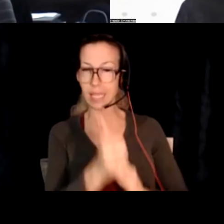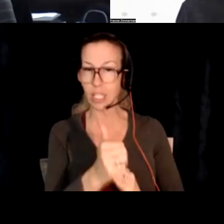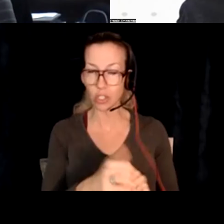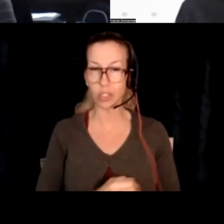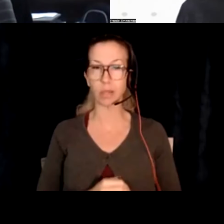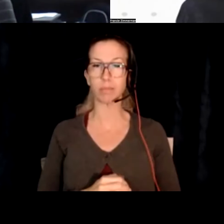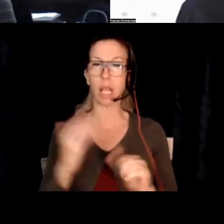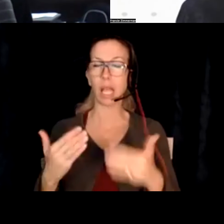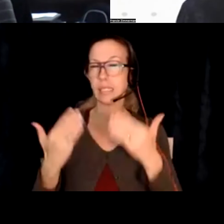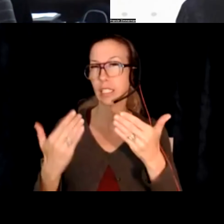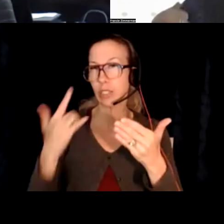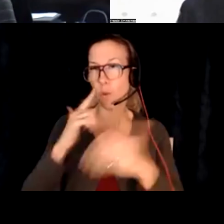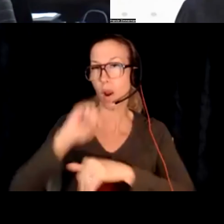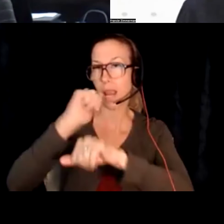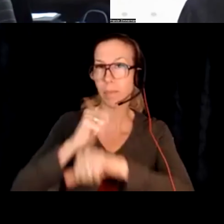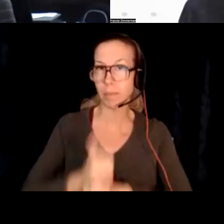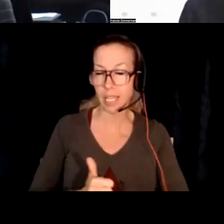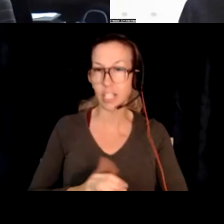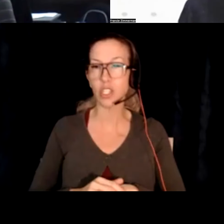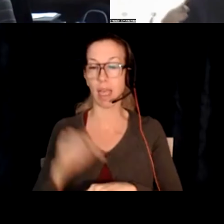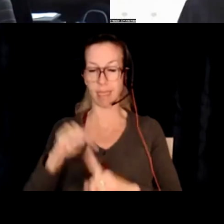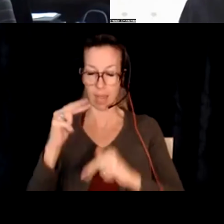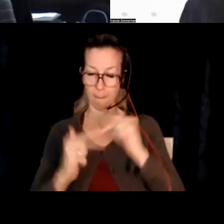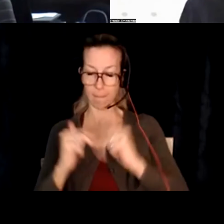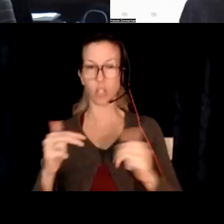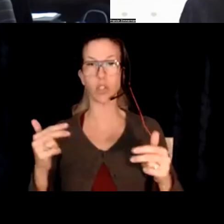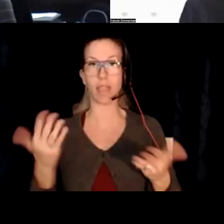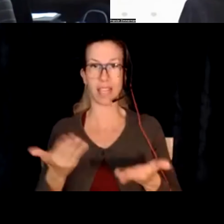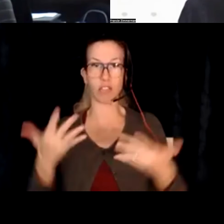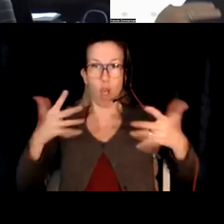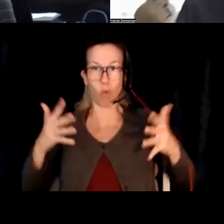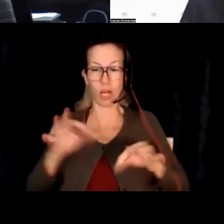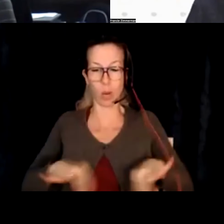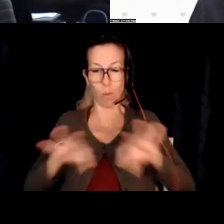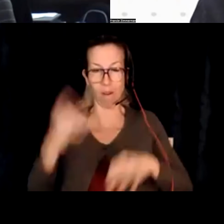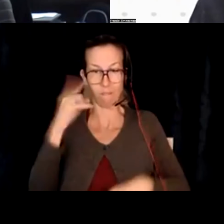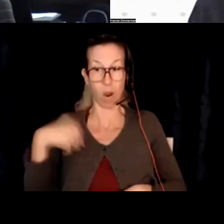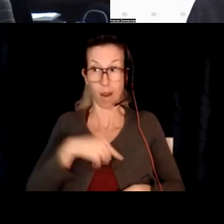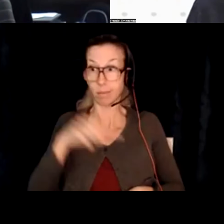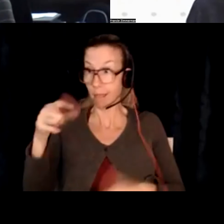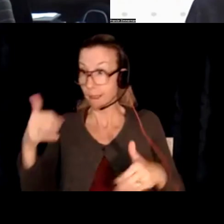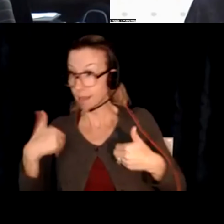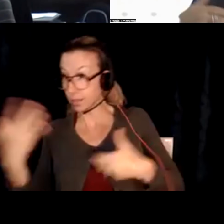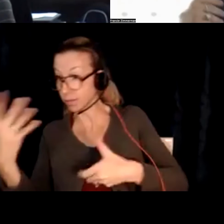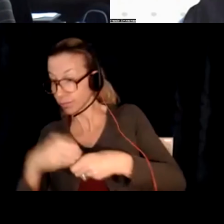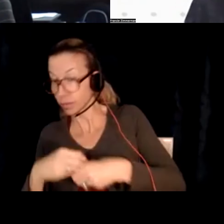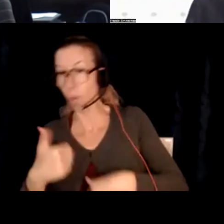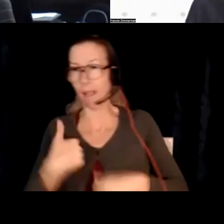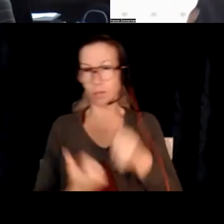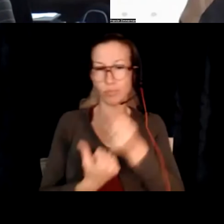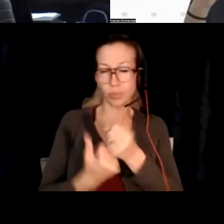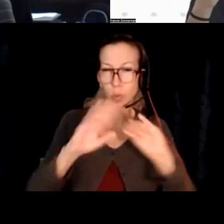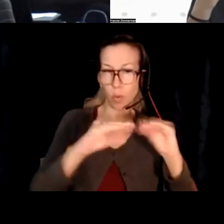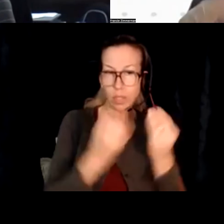on a lot of things that I think are already important to you, which is, are we part of a team? Are young people in on it? Do we have a backbone organization? Are